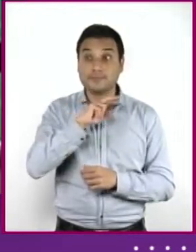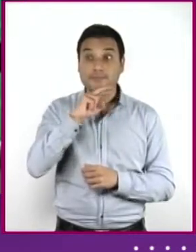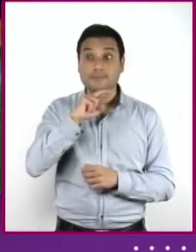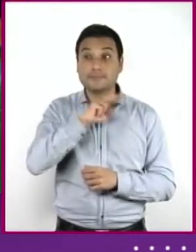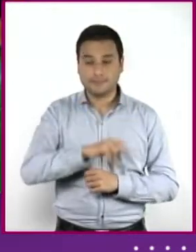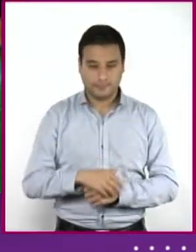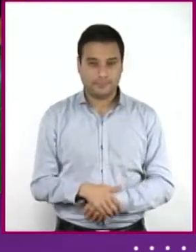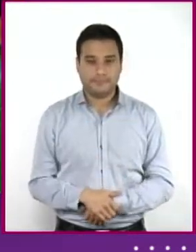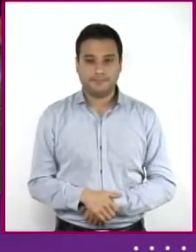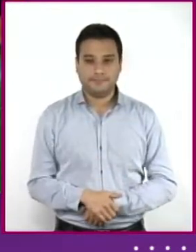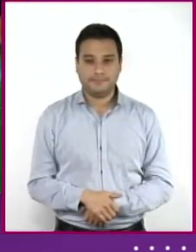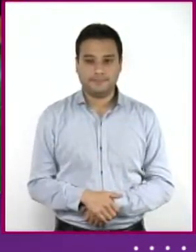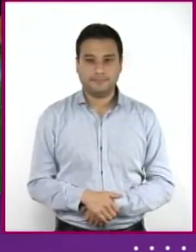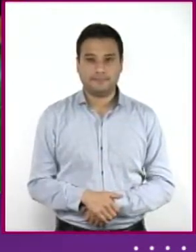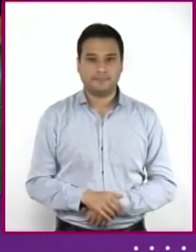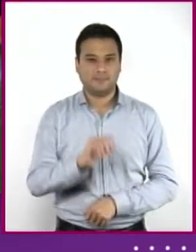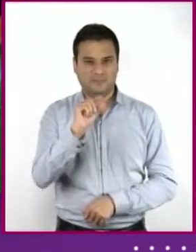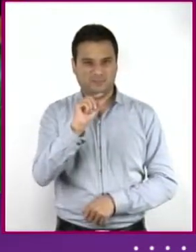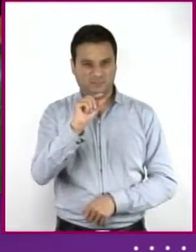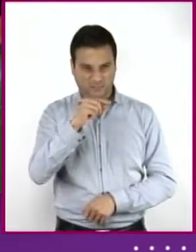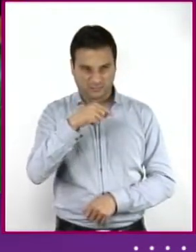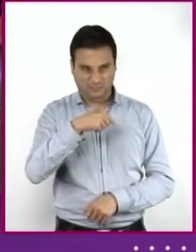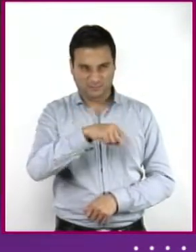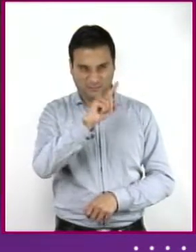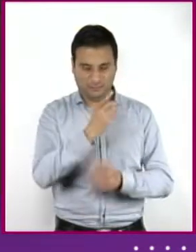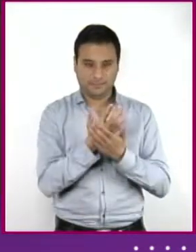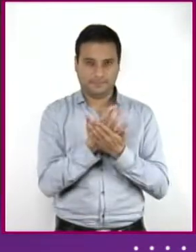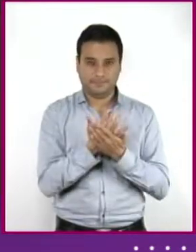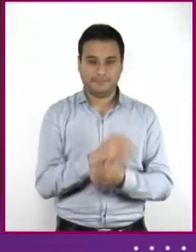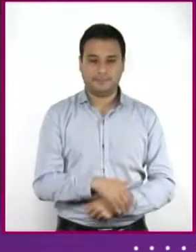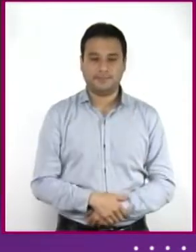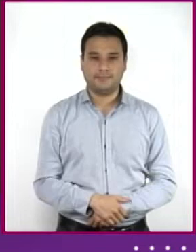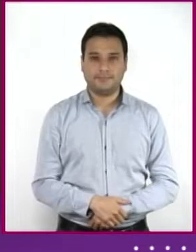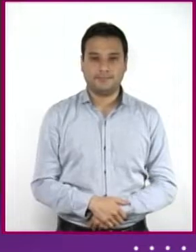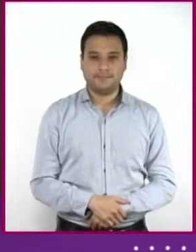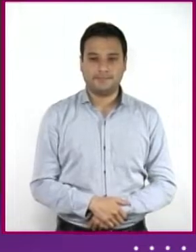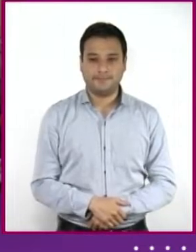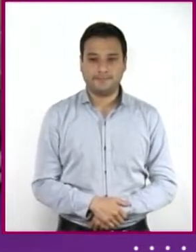Jero. I'll be right down, dear.